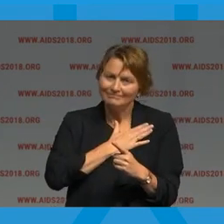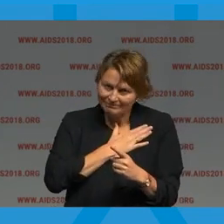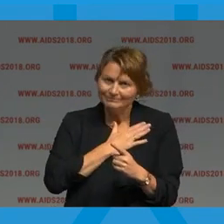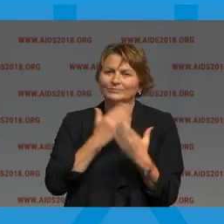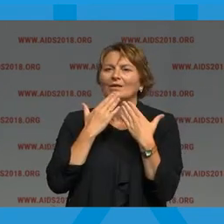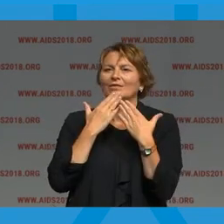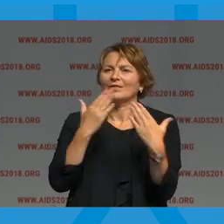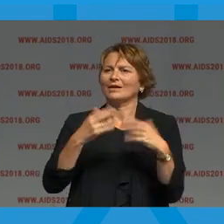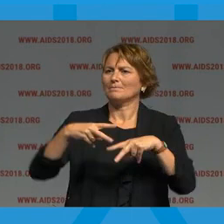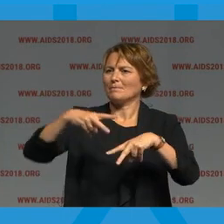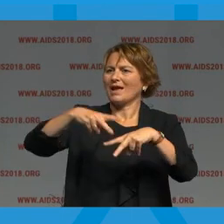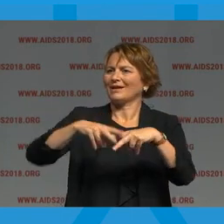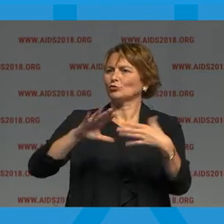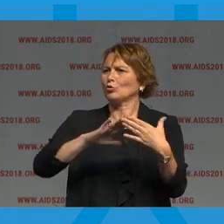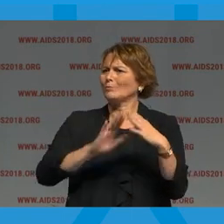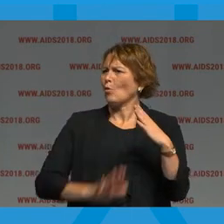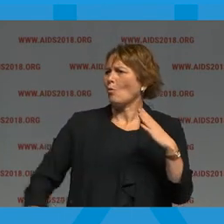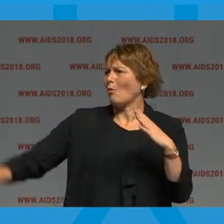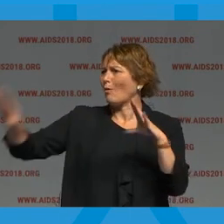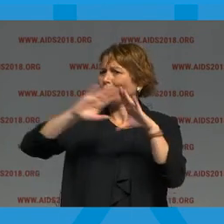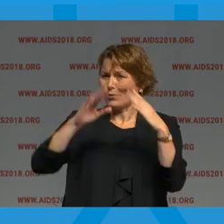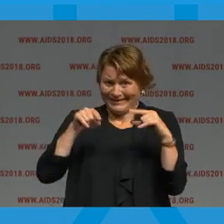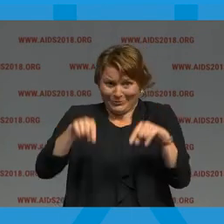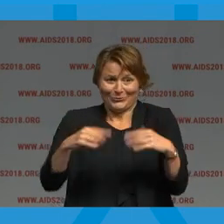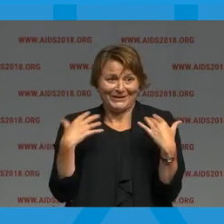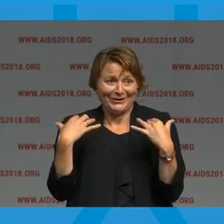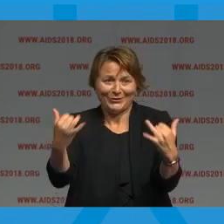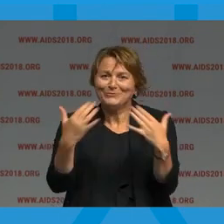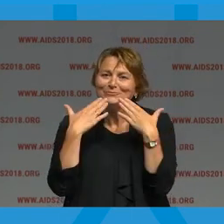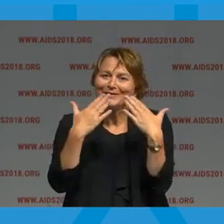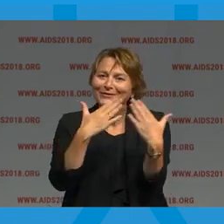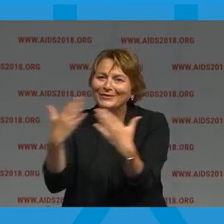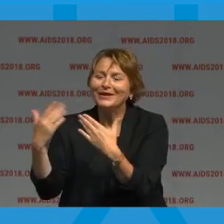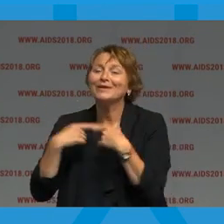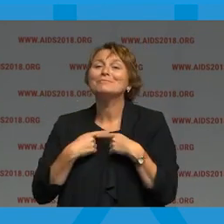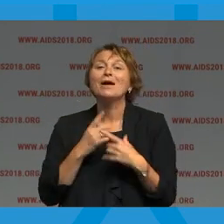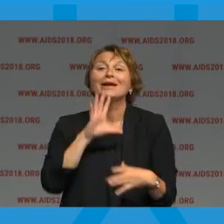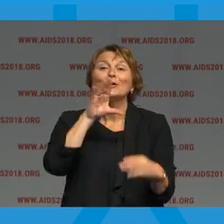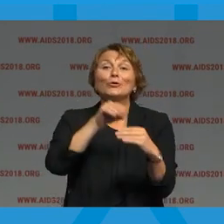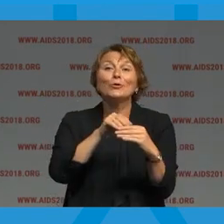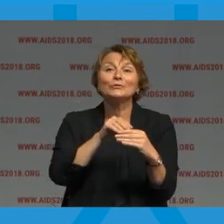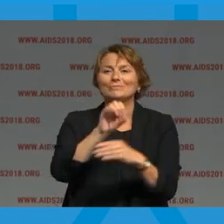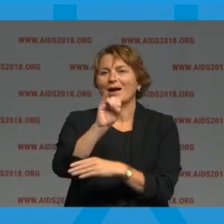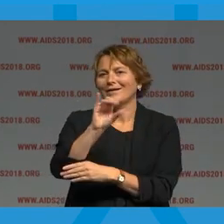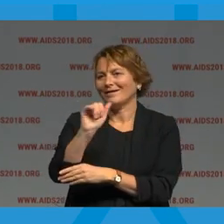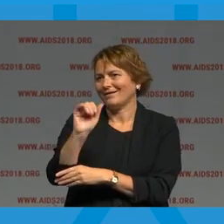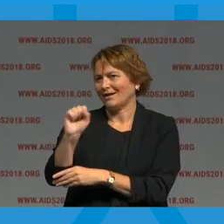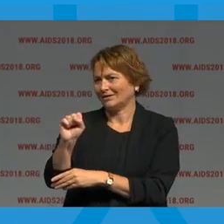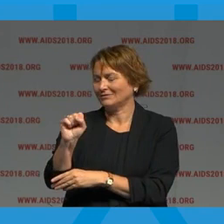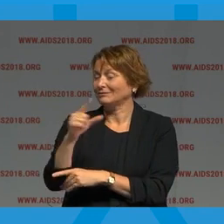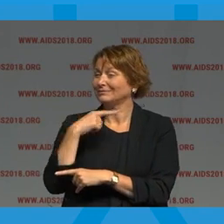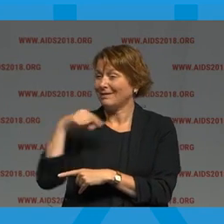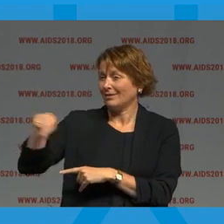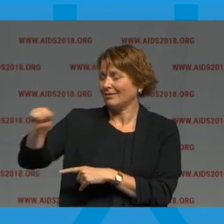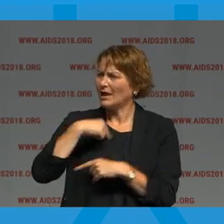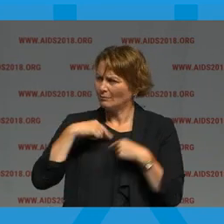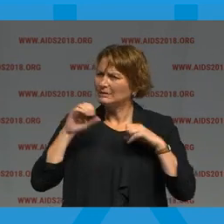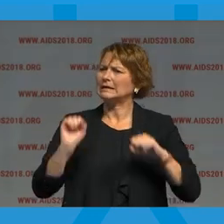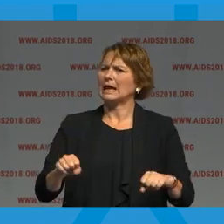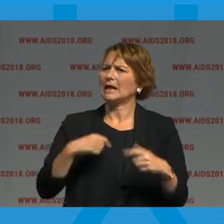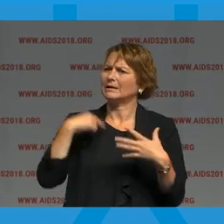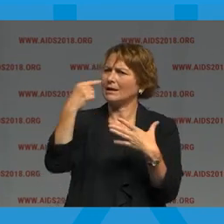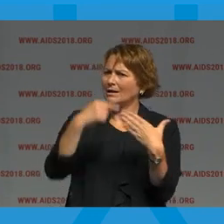AIDS community around the world, to all of you here, including the IAS, for helping us do our part in